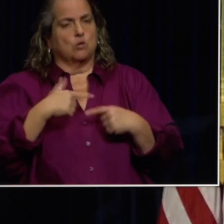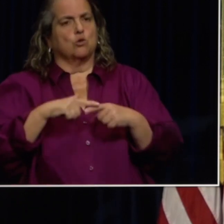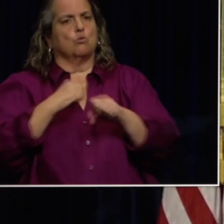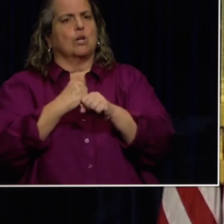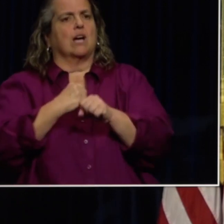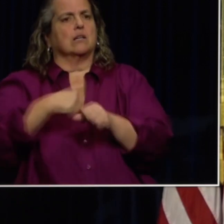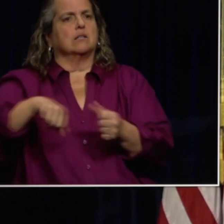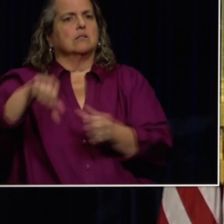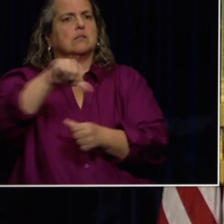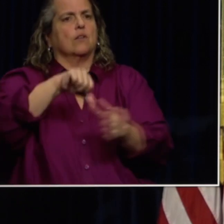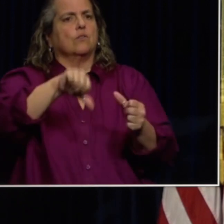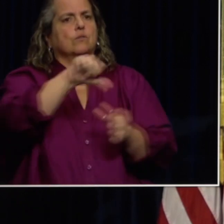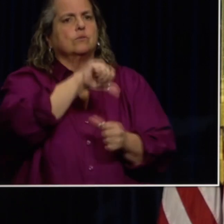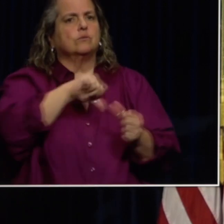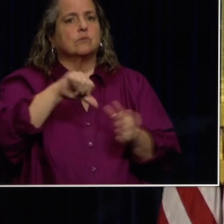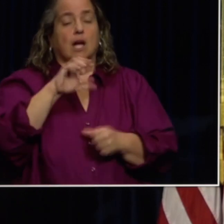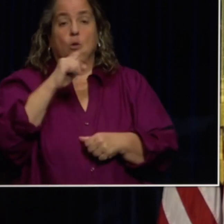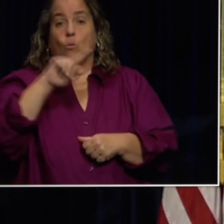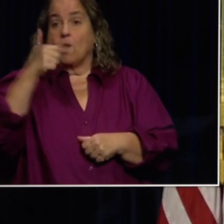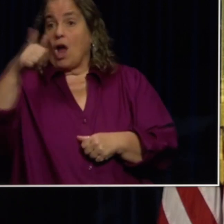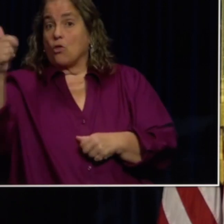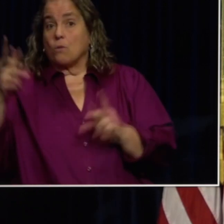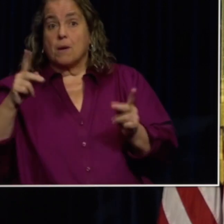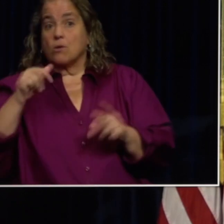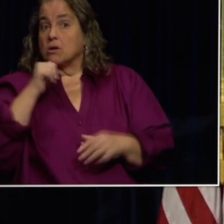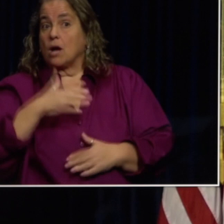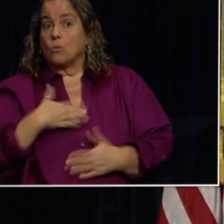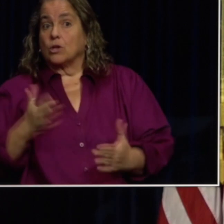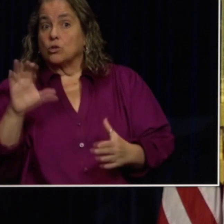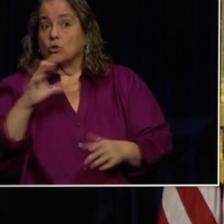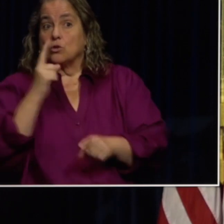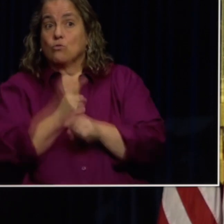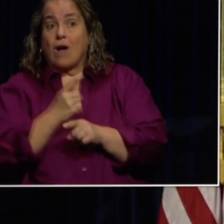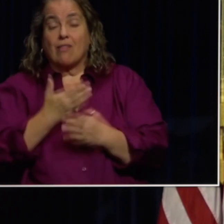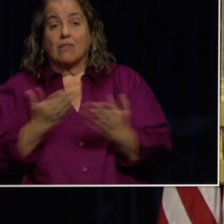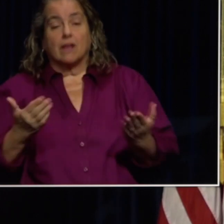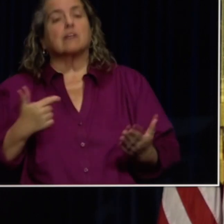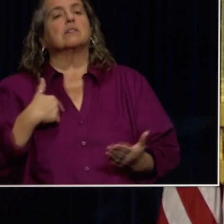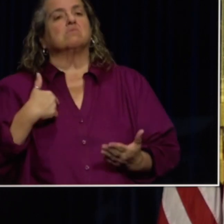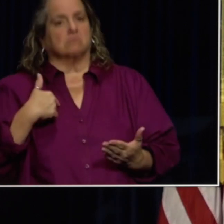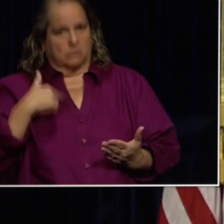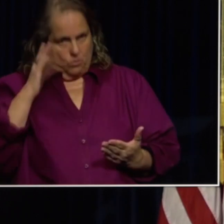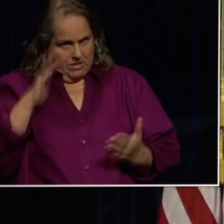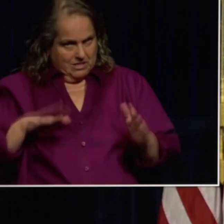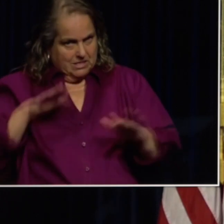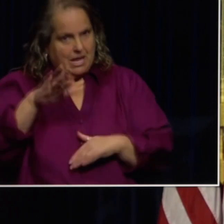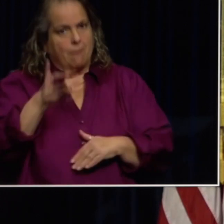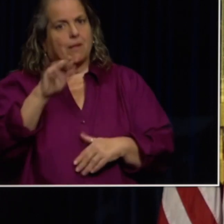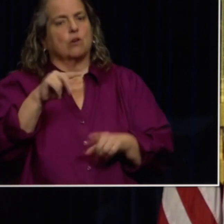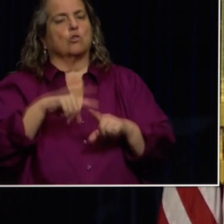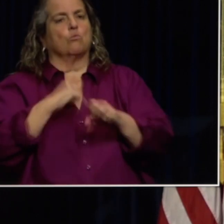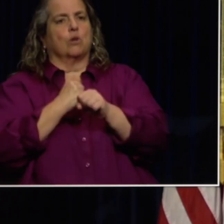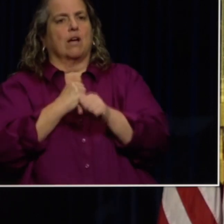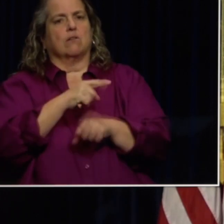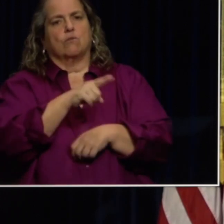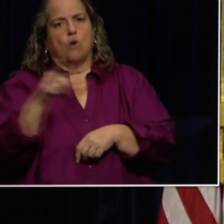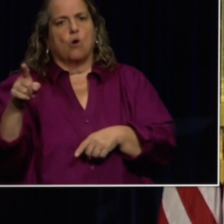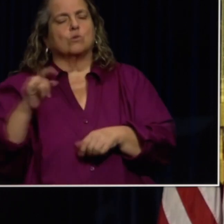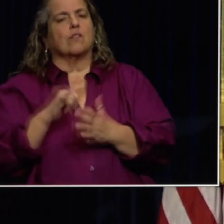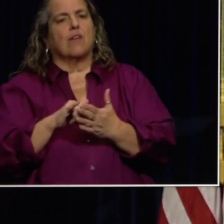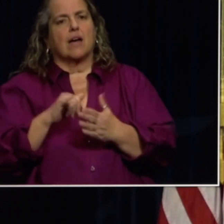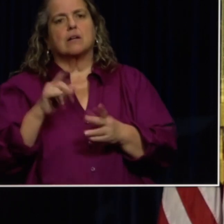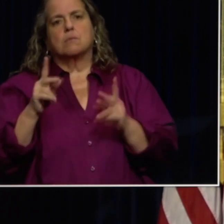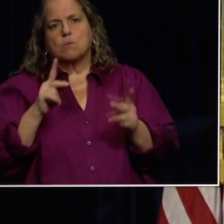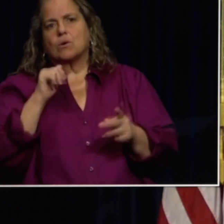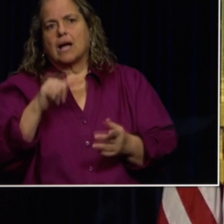another, and when others aren't willing to do the right thing, we step in to protect those that might otherwise